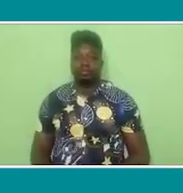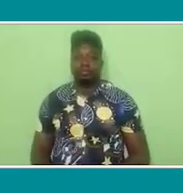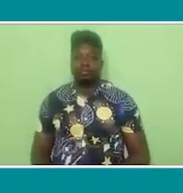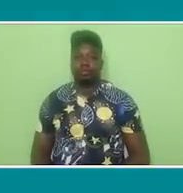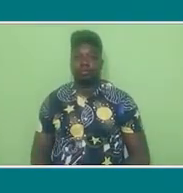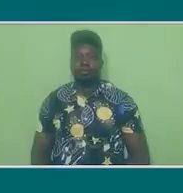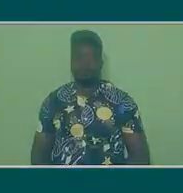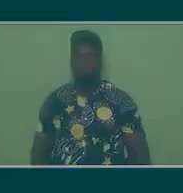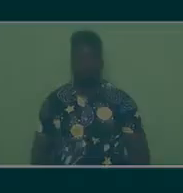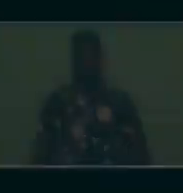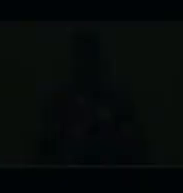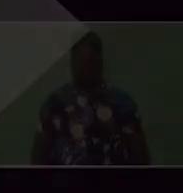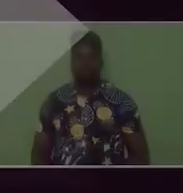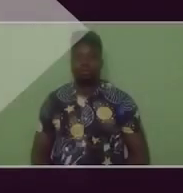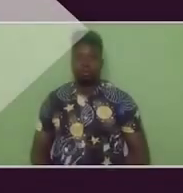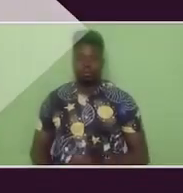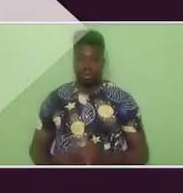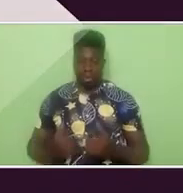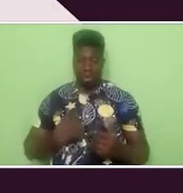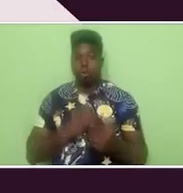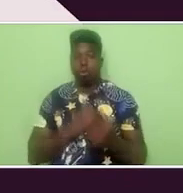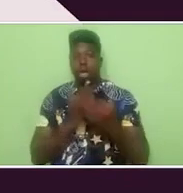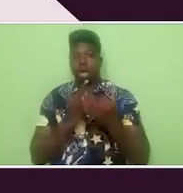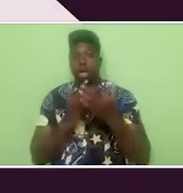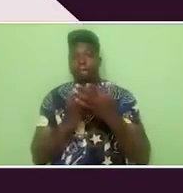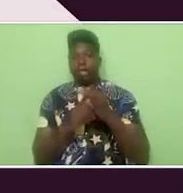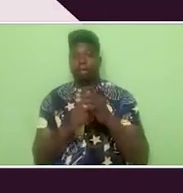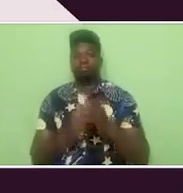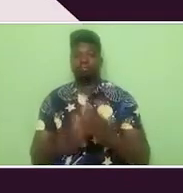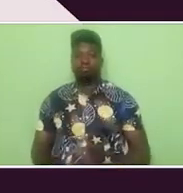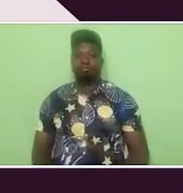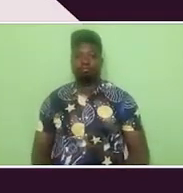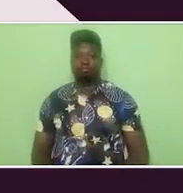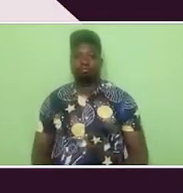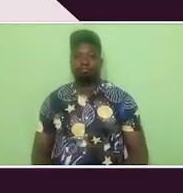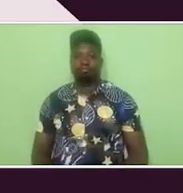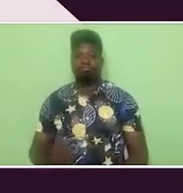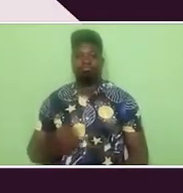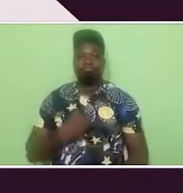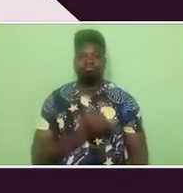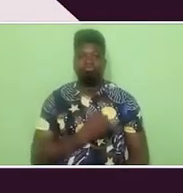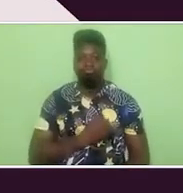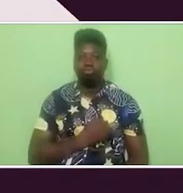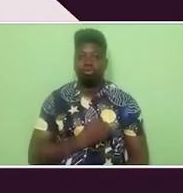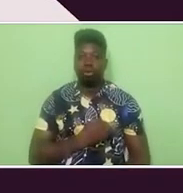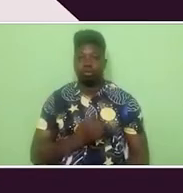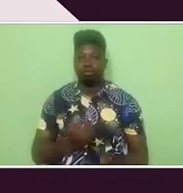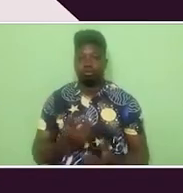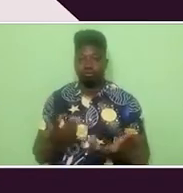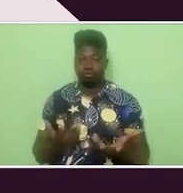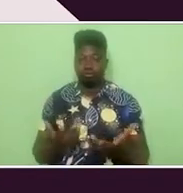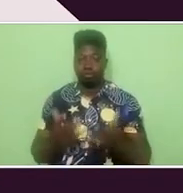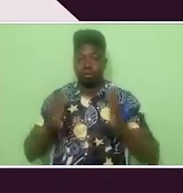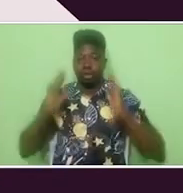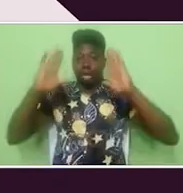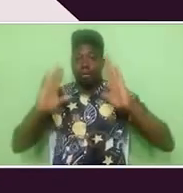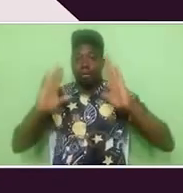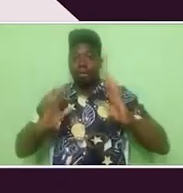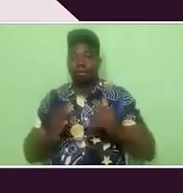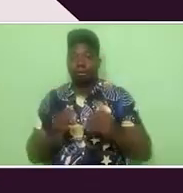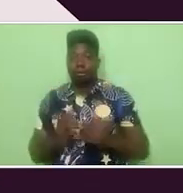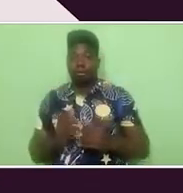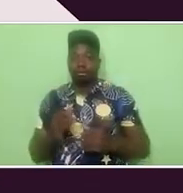And so we begin. We've got a panel of amazing contributors today to talk